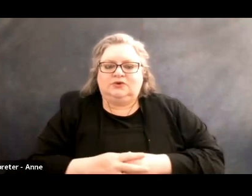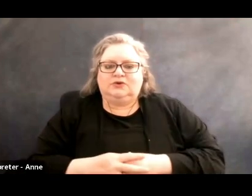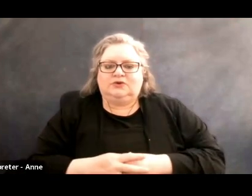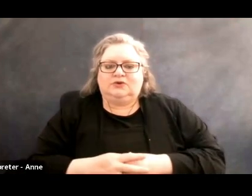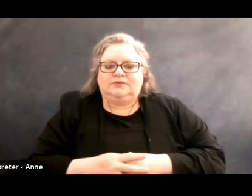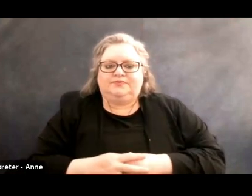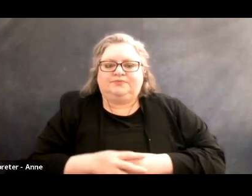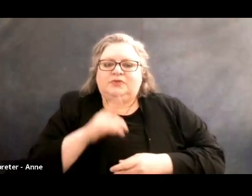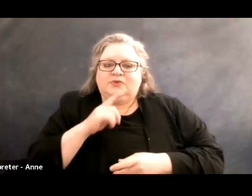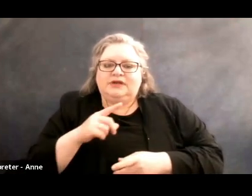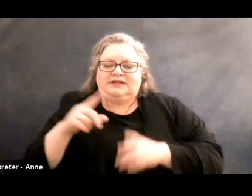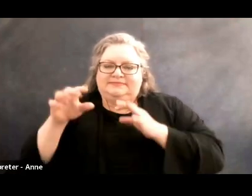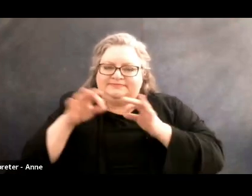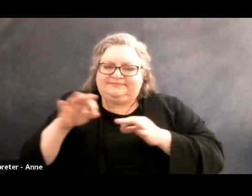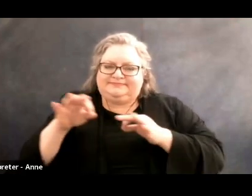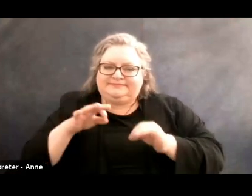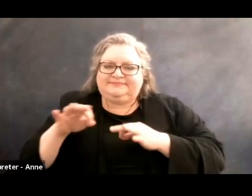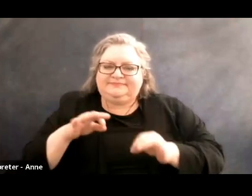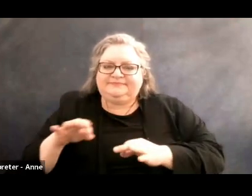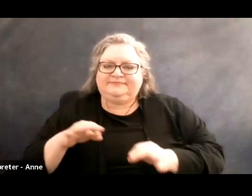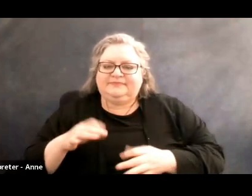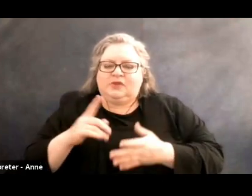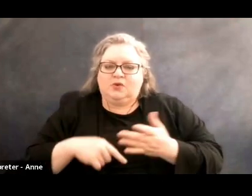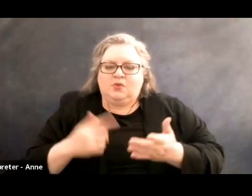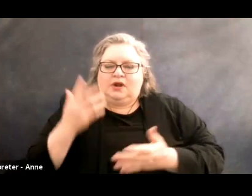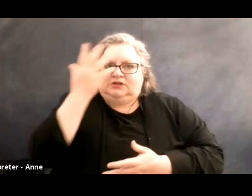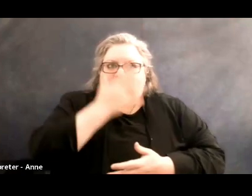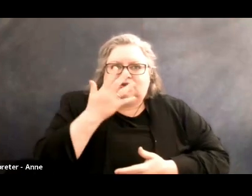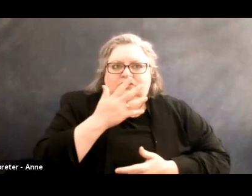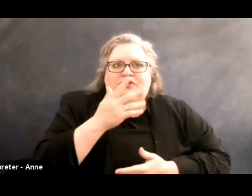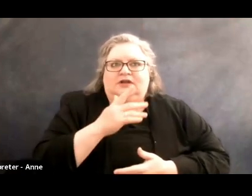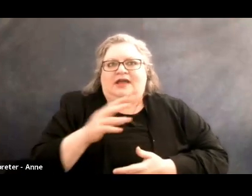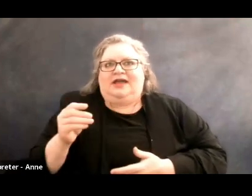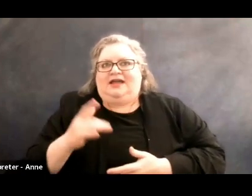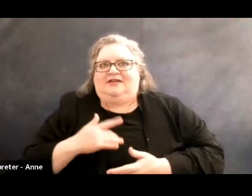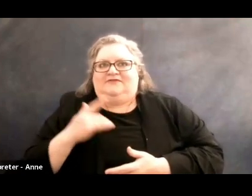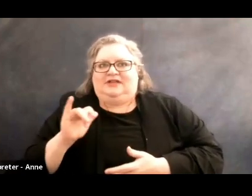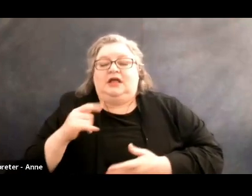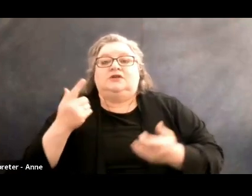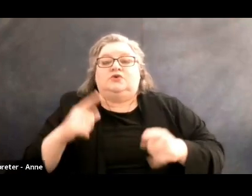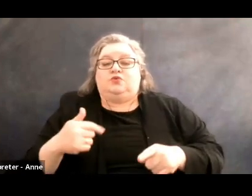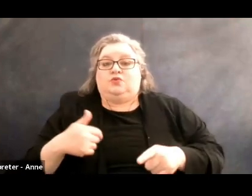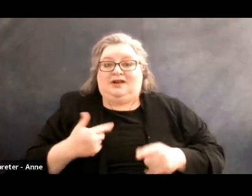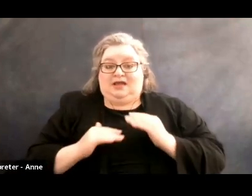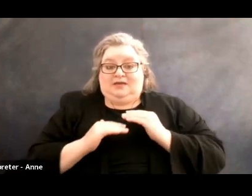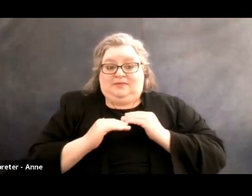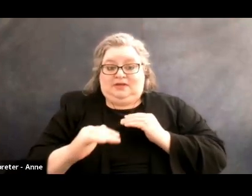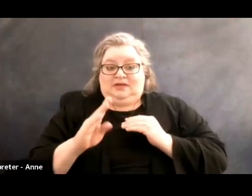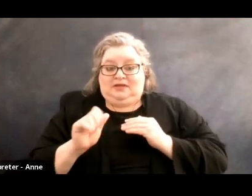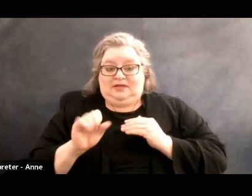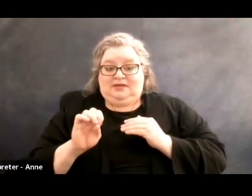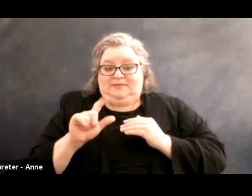to articulate, what does this look and feel like? So when I'm at baseline,